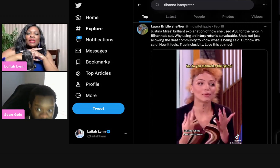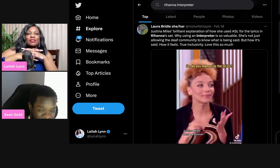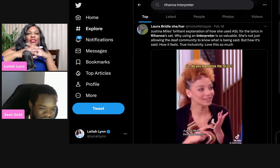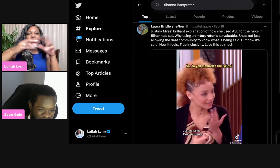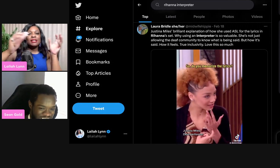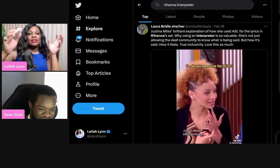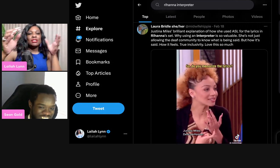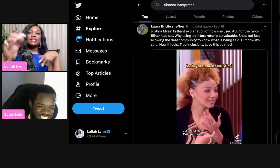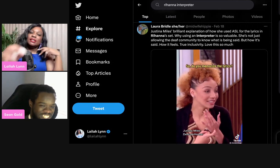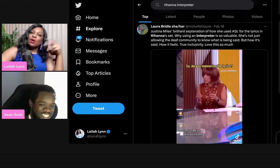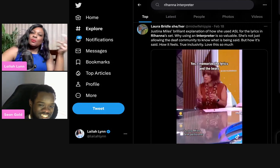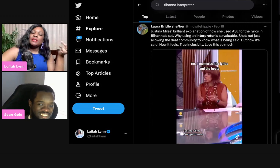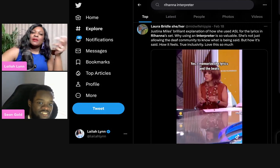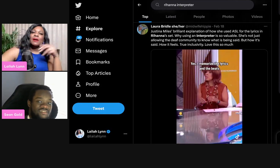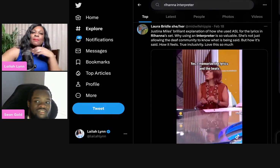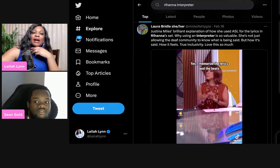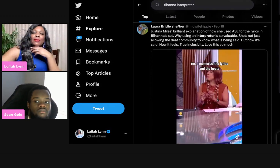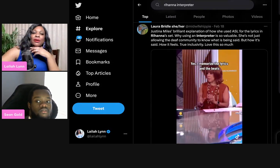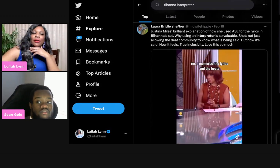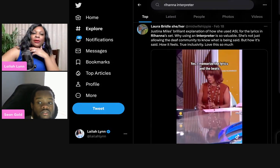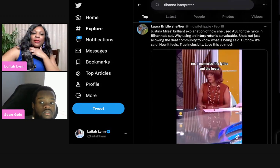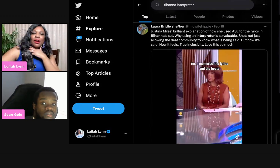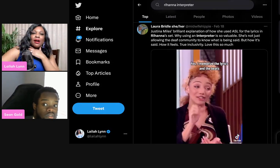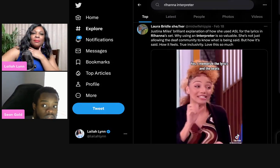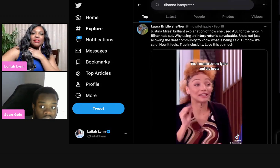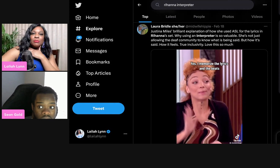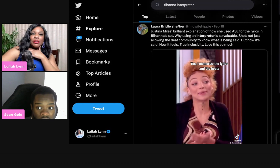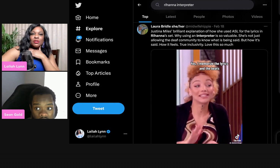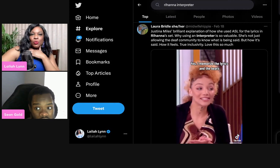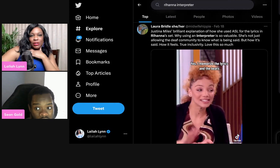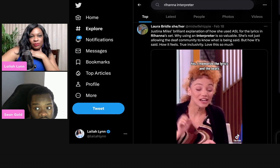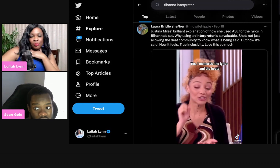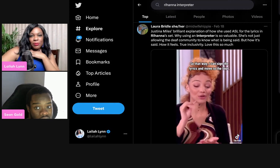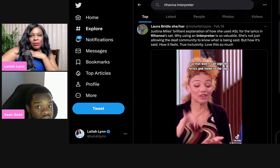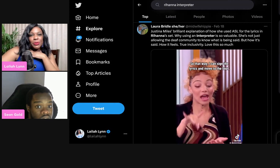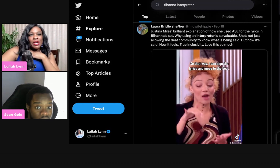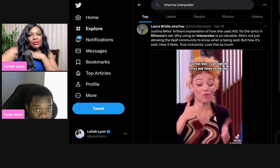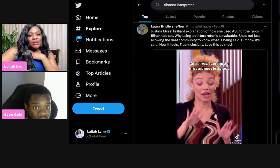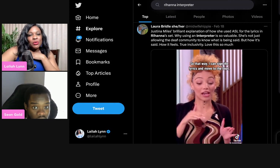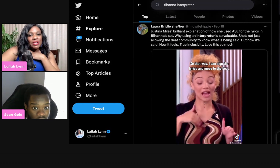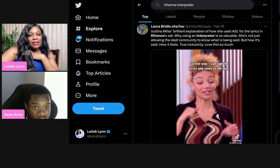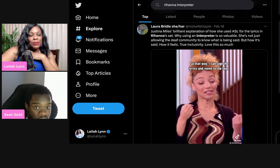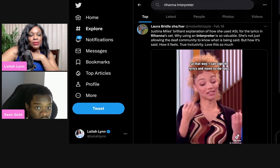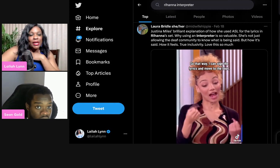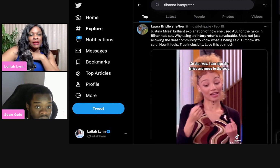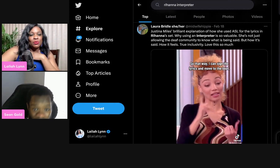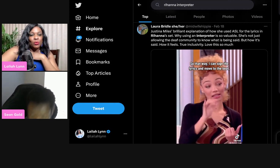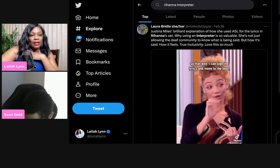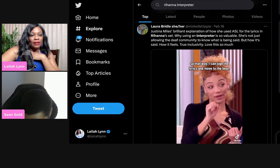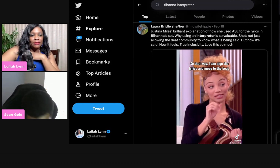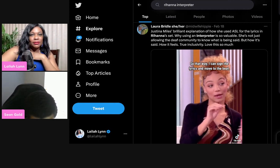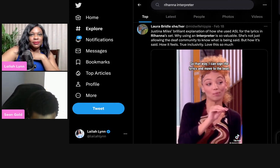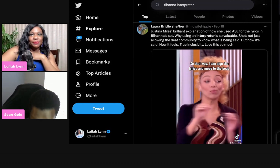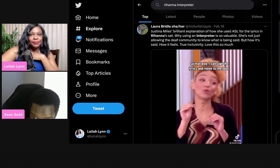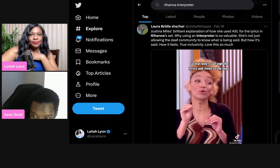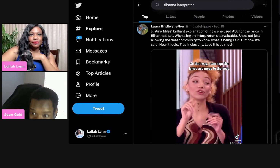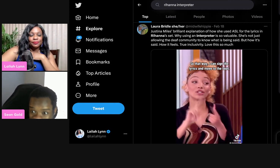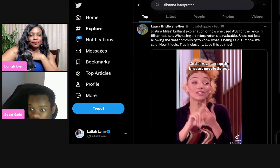show, and she opened up about her experience with the Super Bowl. So I do want to include that as